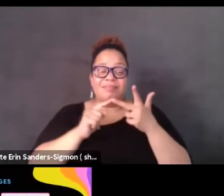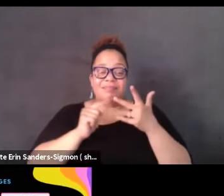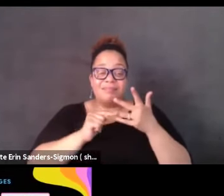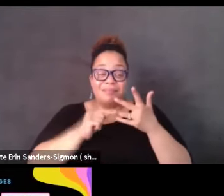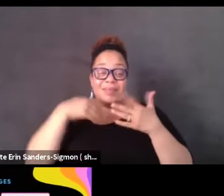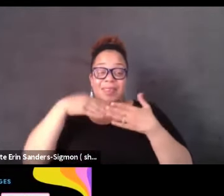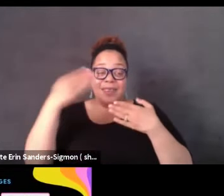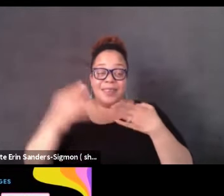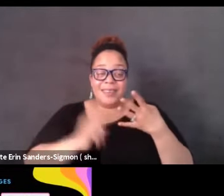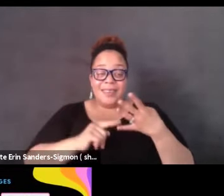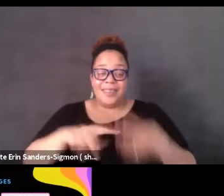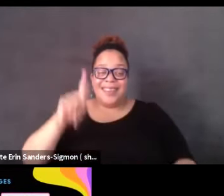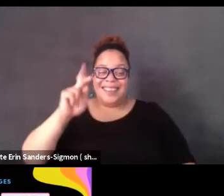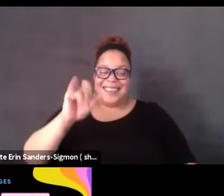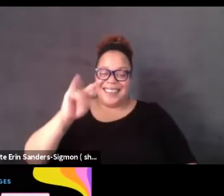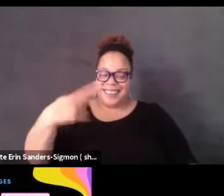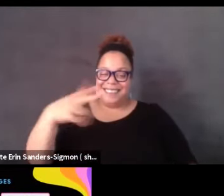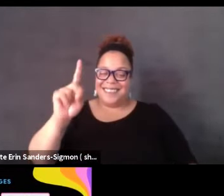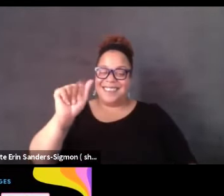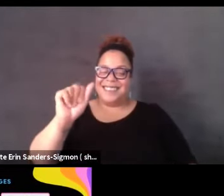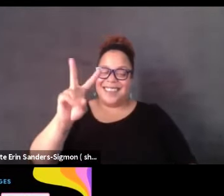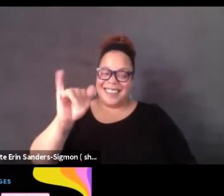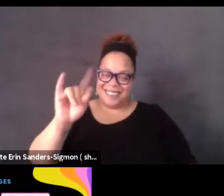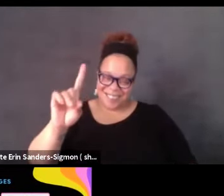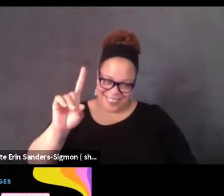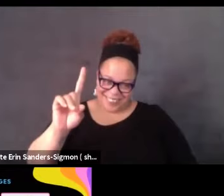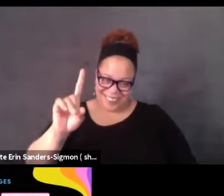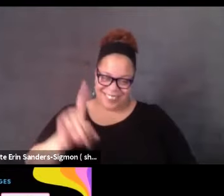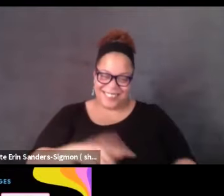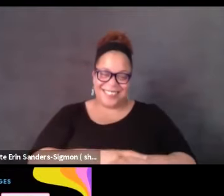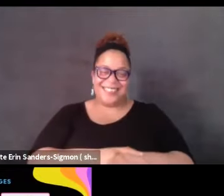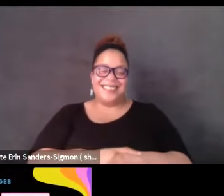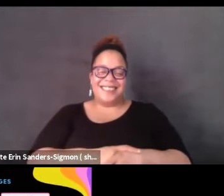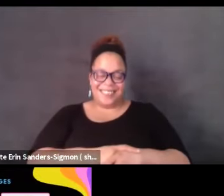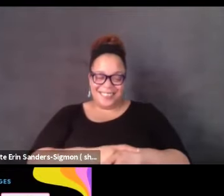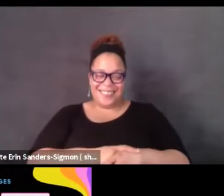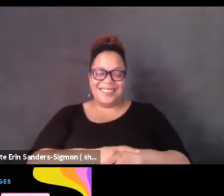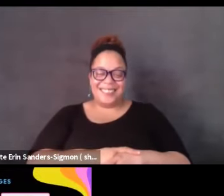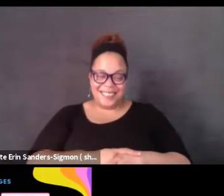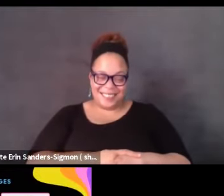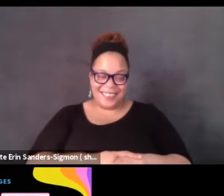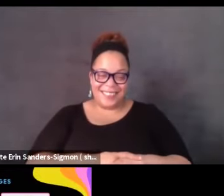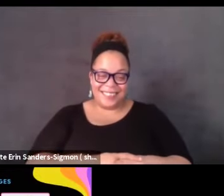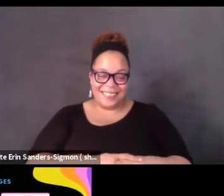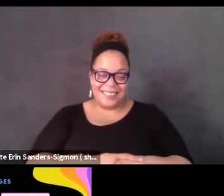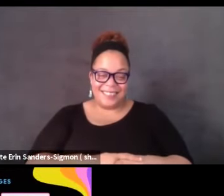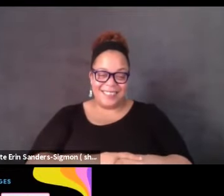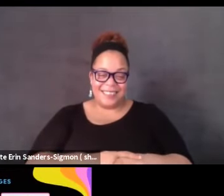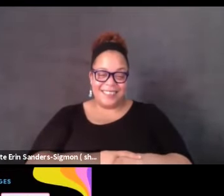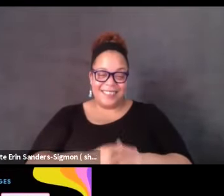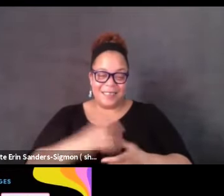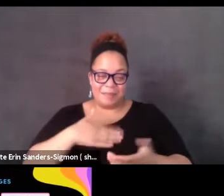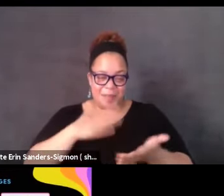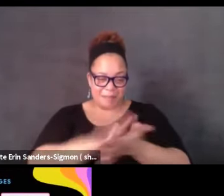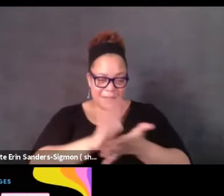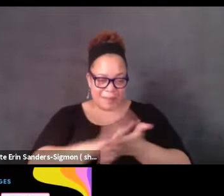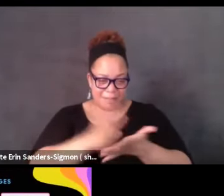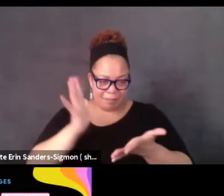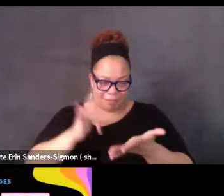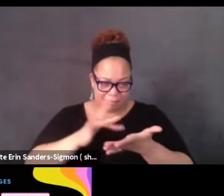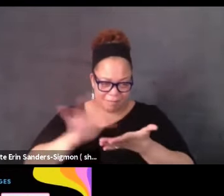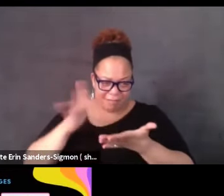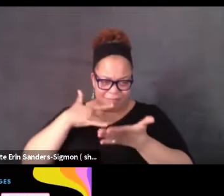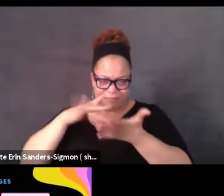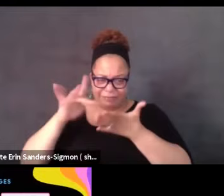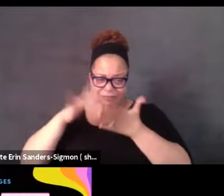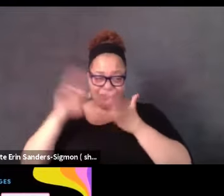y'all. Keith David. Why does my document want to play me? Just kidding. Next up we